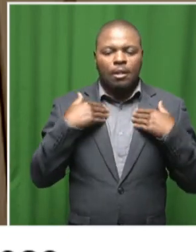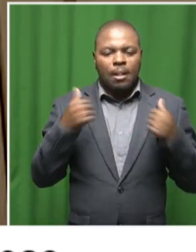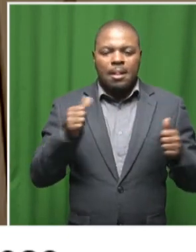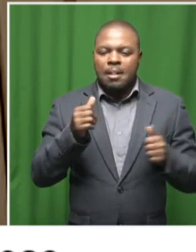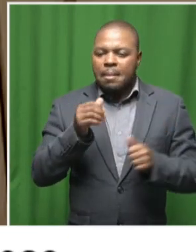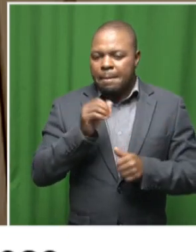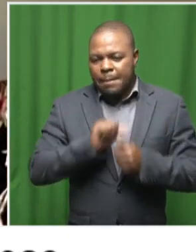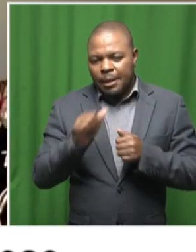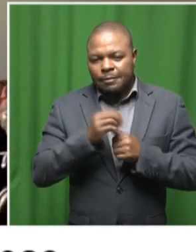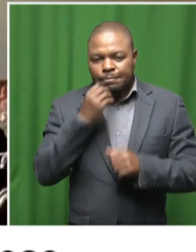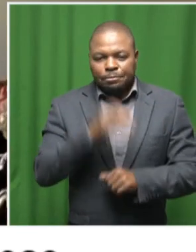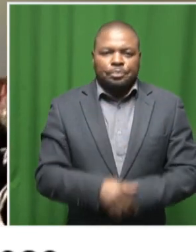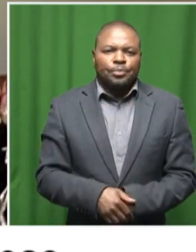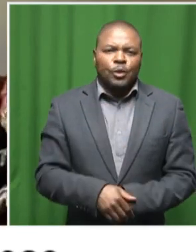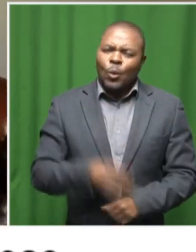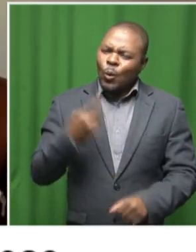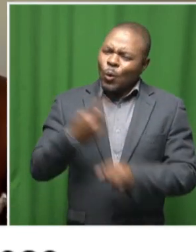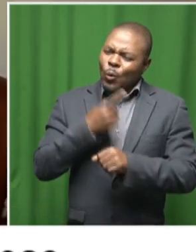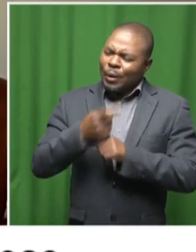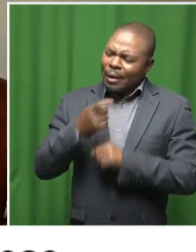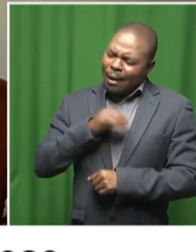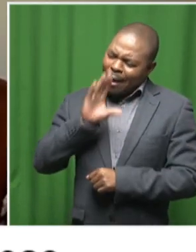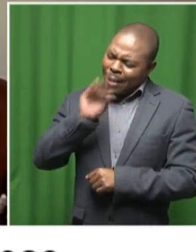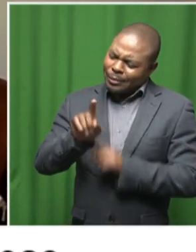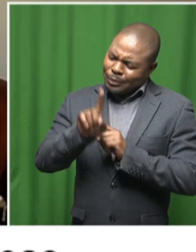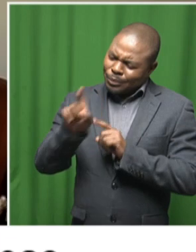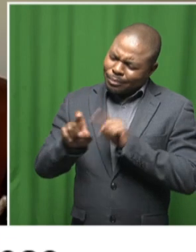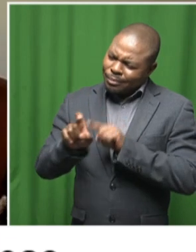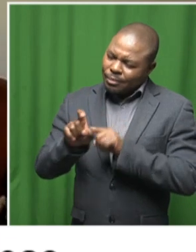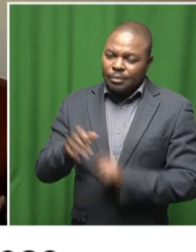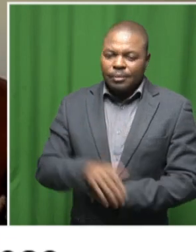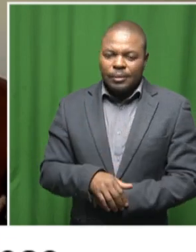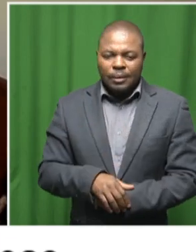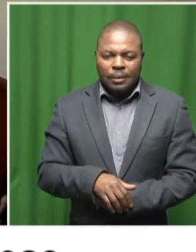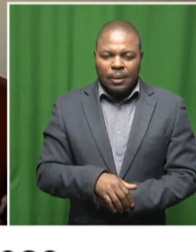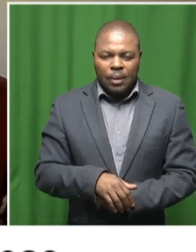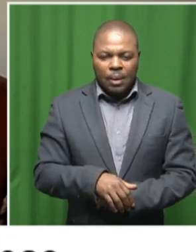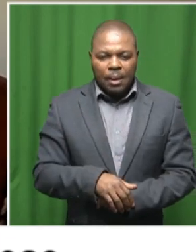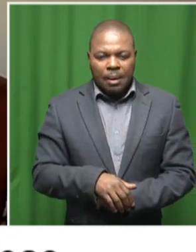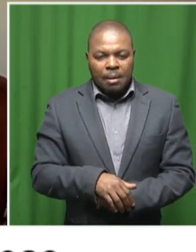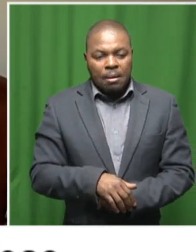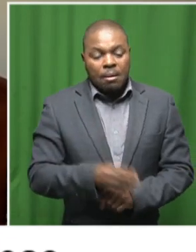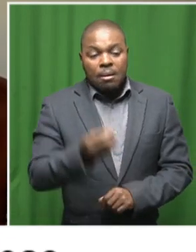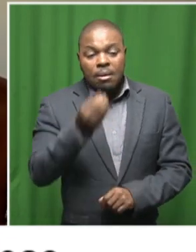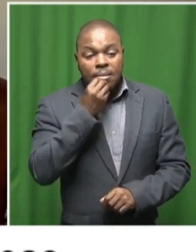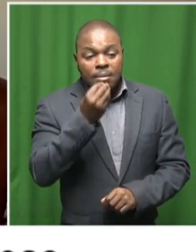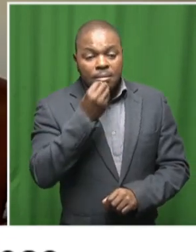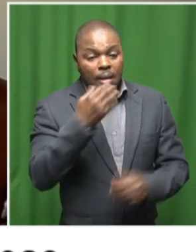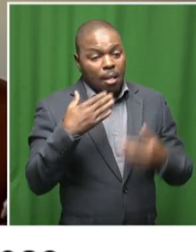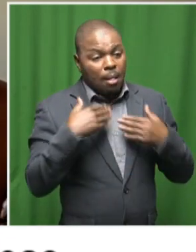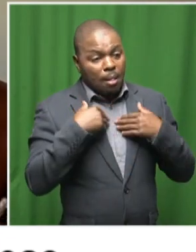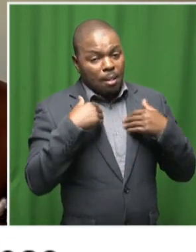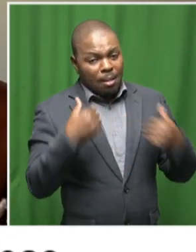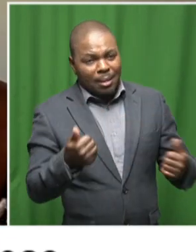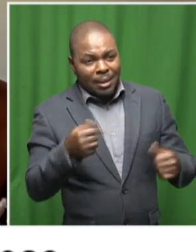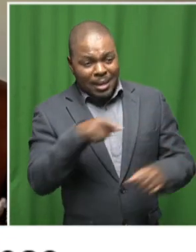better. I've always asked this question, and it's always the dominant question. Isn't eating healthy a bit